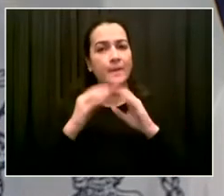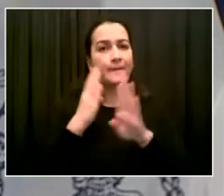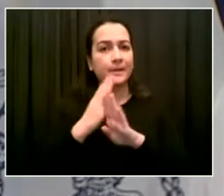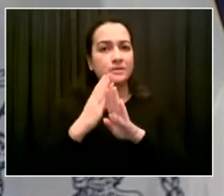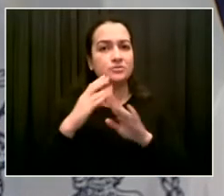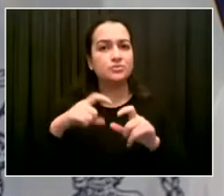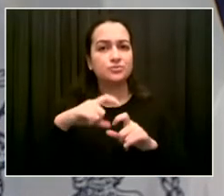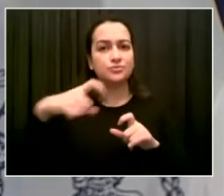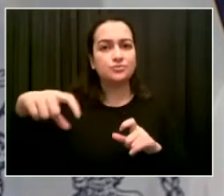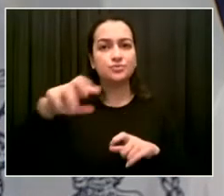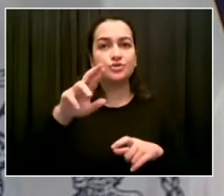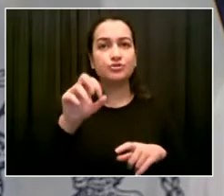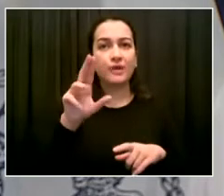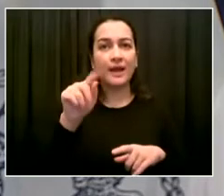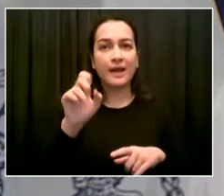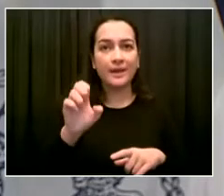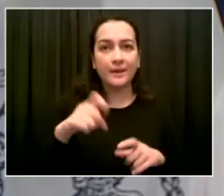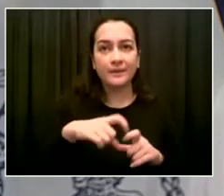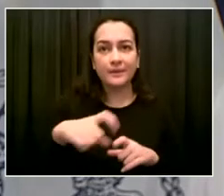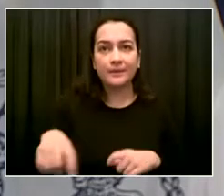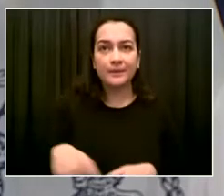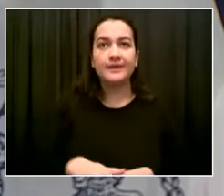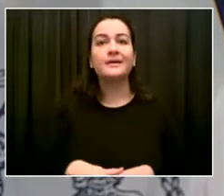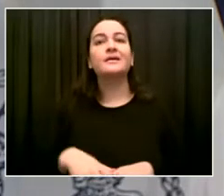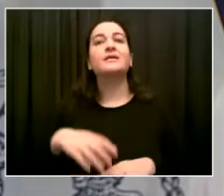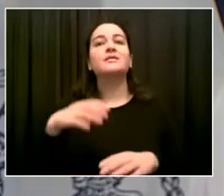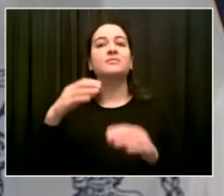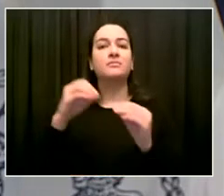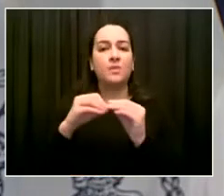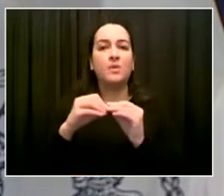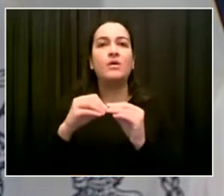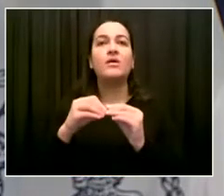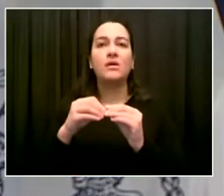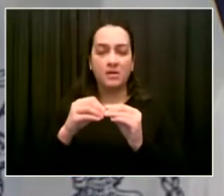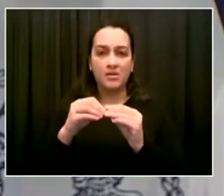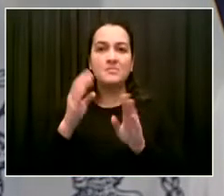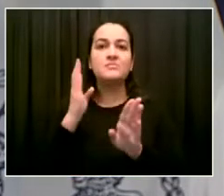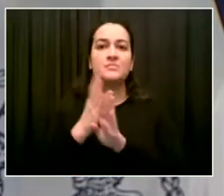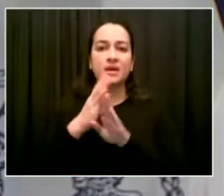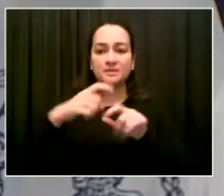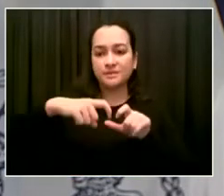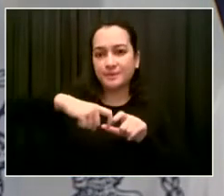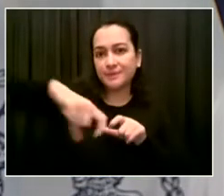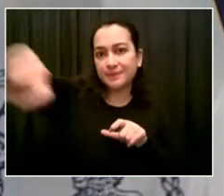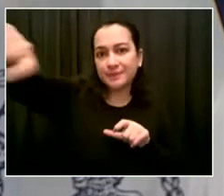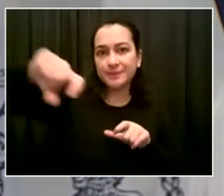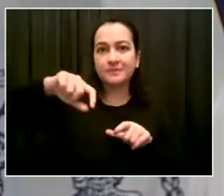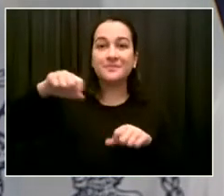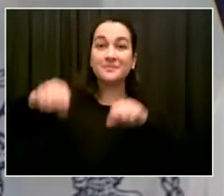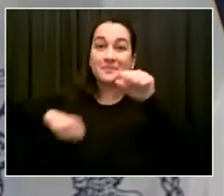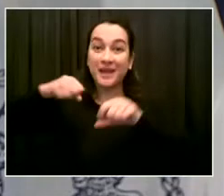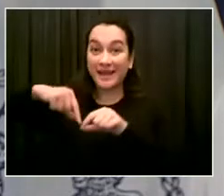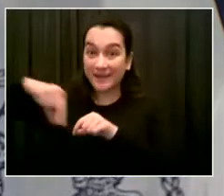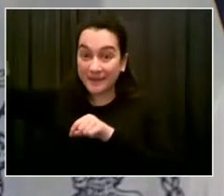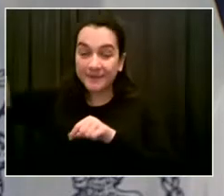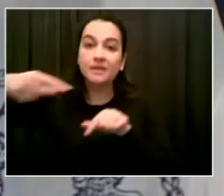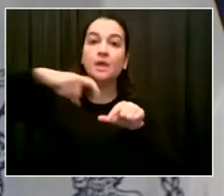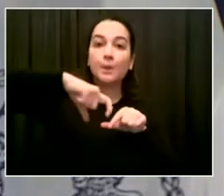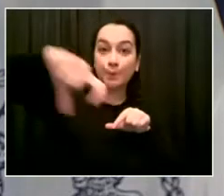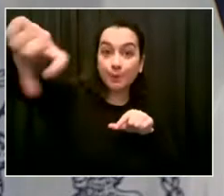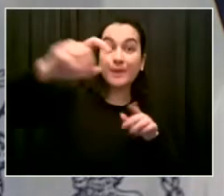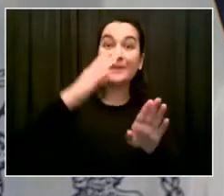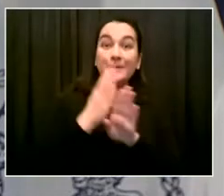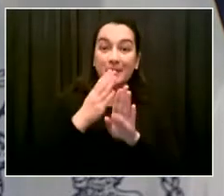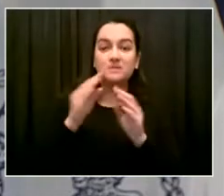future. So more to come on that route. And yes, I remain committed to the busway in